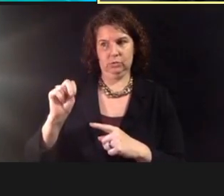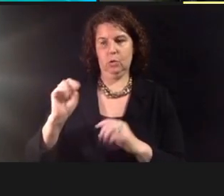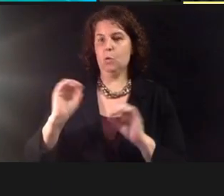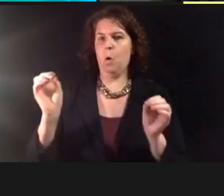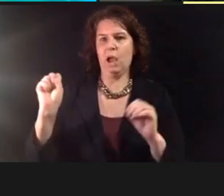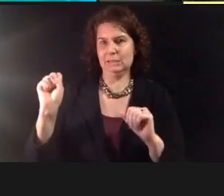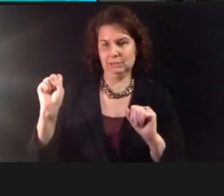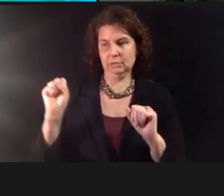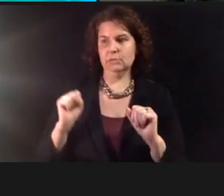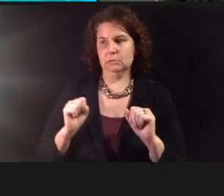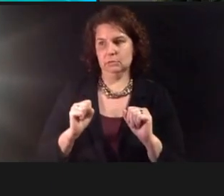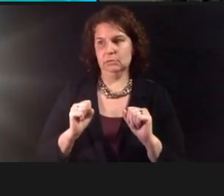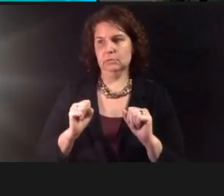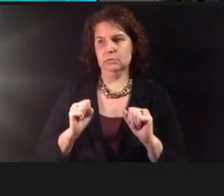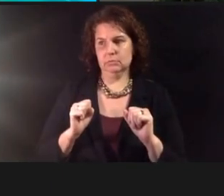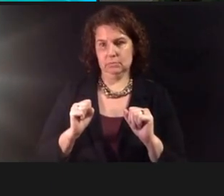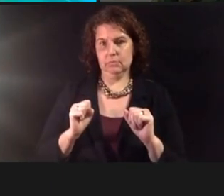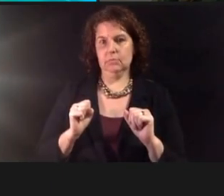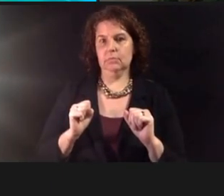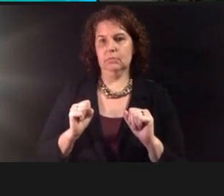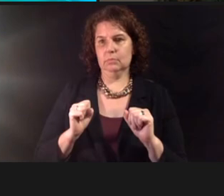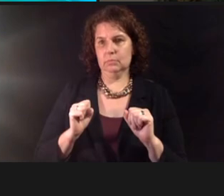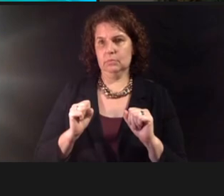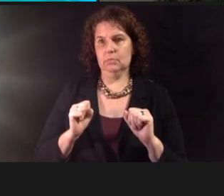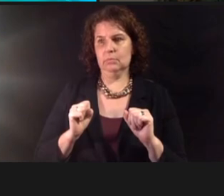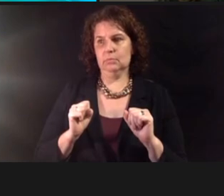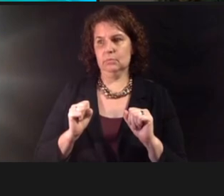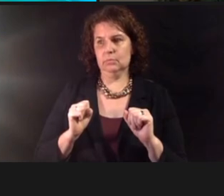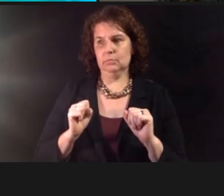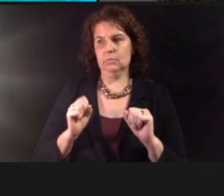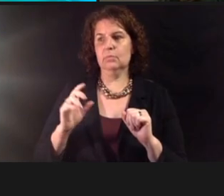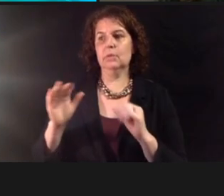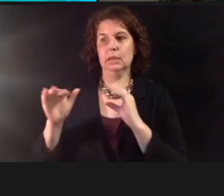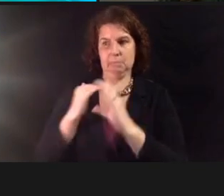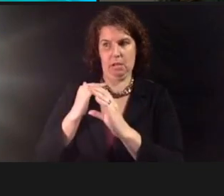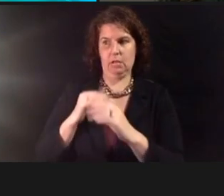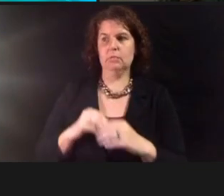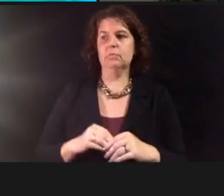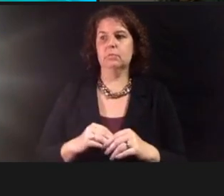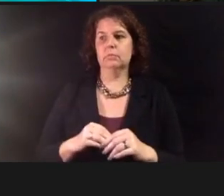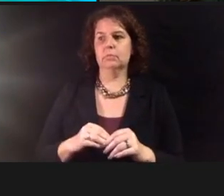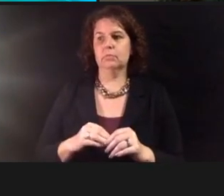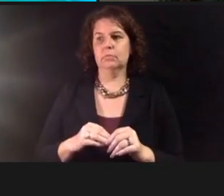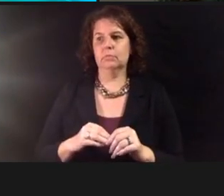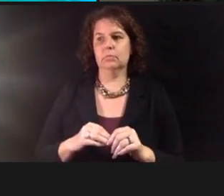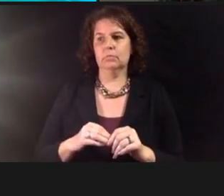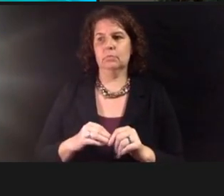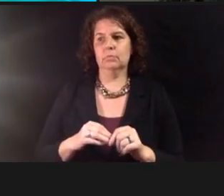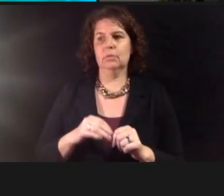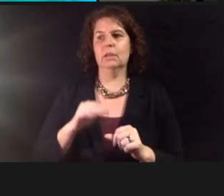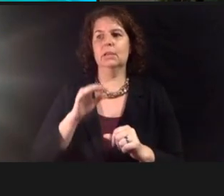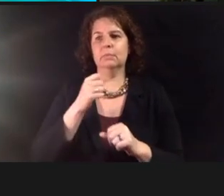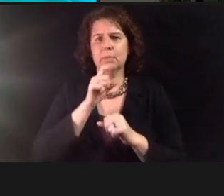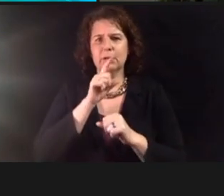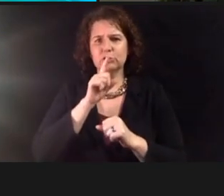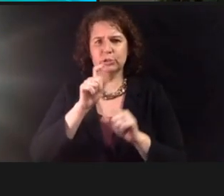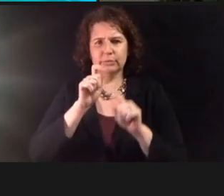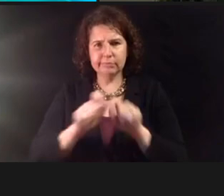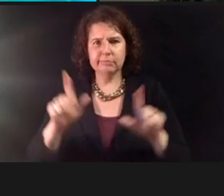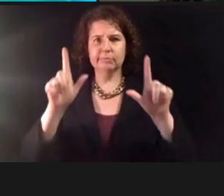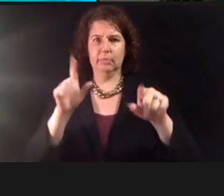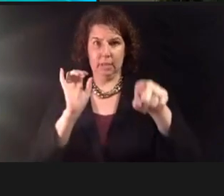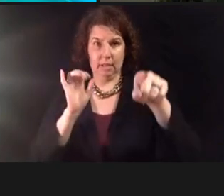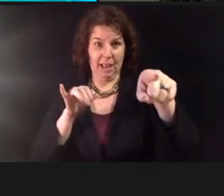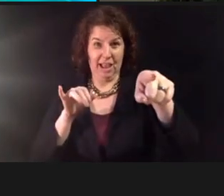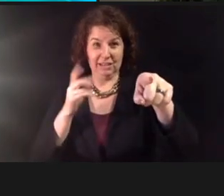you. But when you submit to that inbox, if you can make sure that you include enough detail. So we've had a lot of people submit,